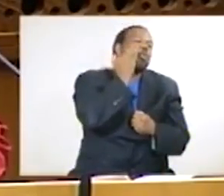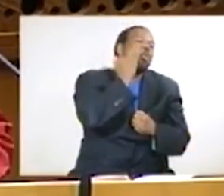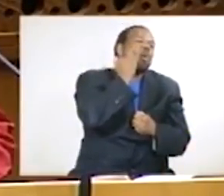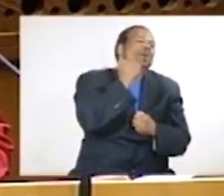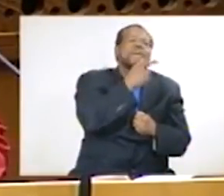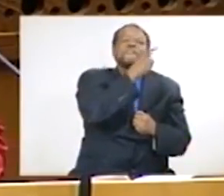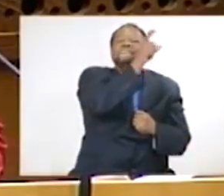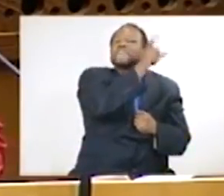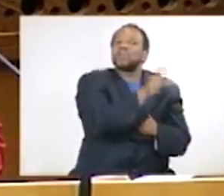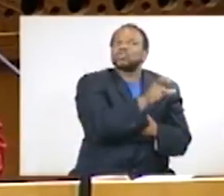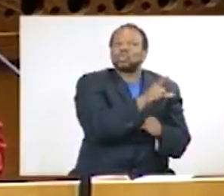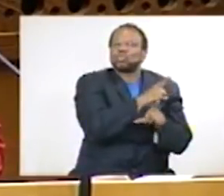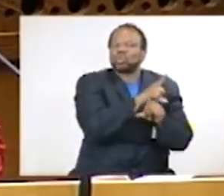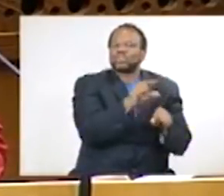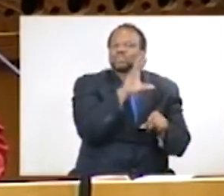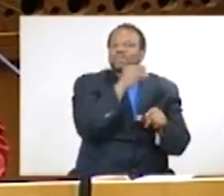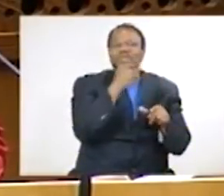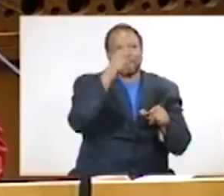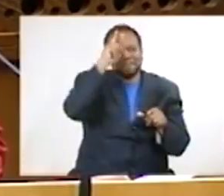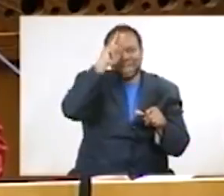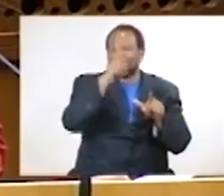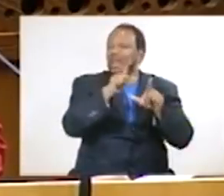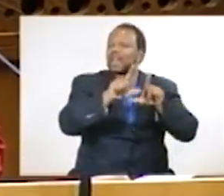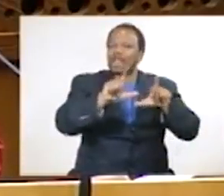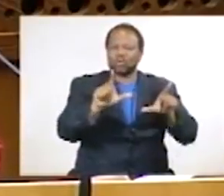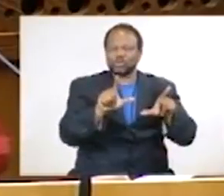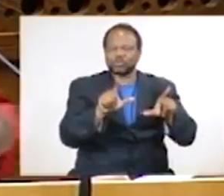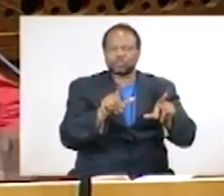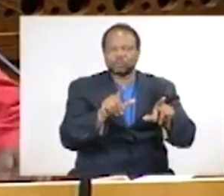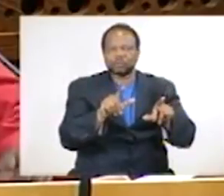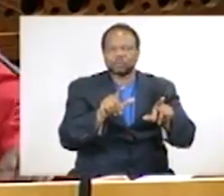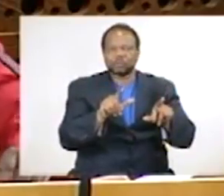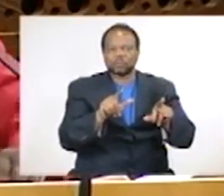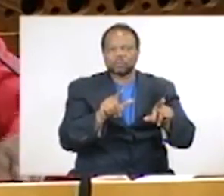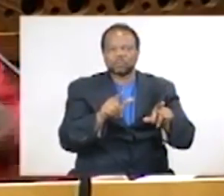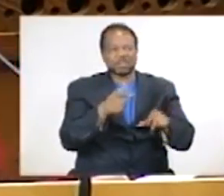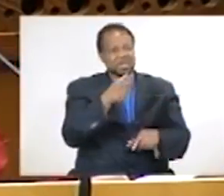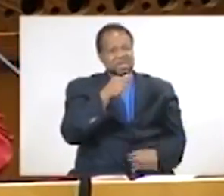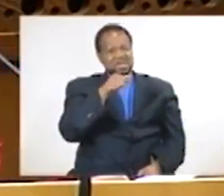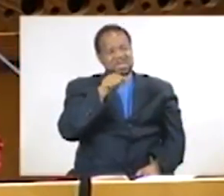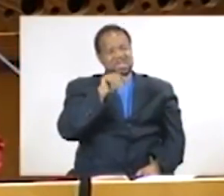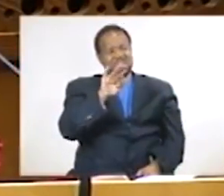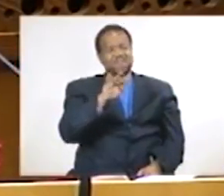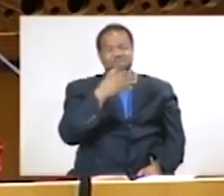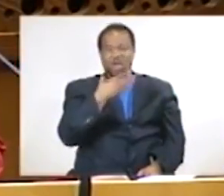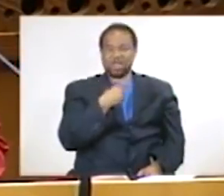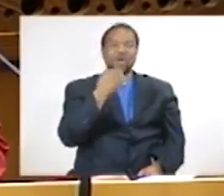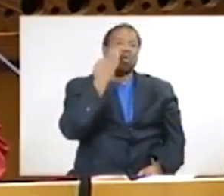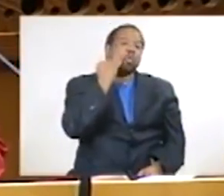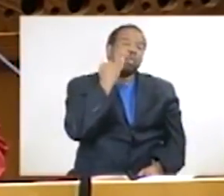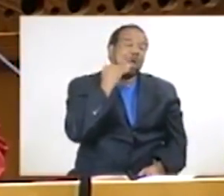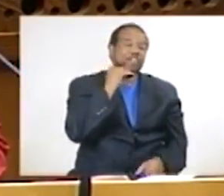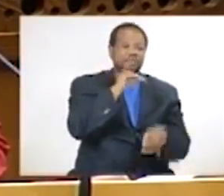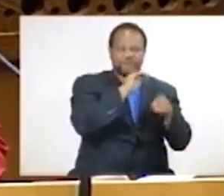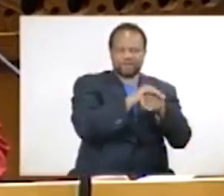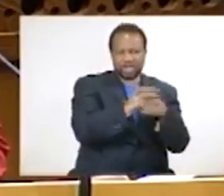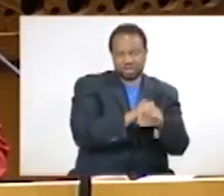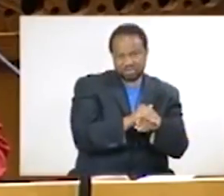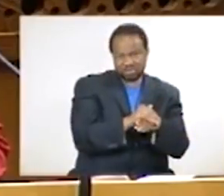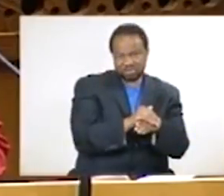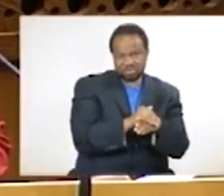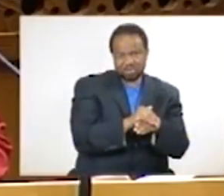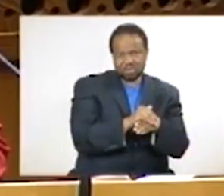white supremacy. As part of nation building, maybe we need to take hard steps by not celebrating any white